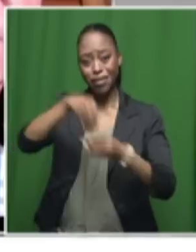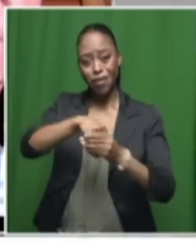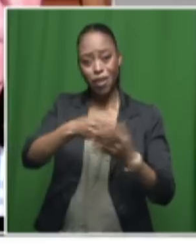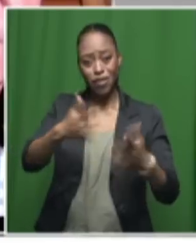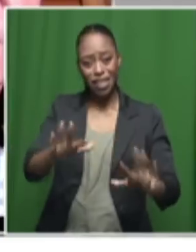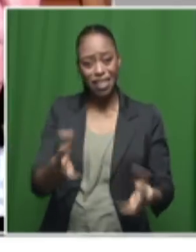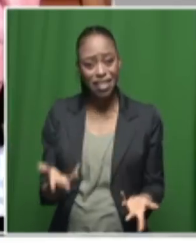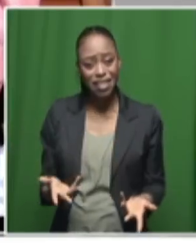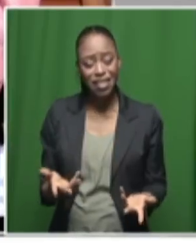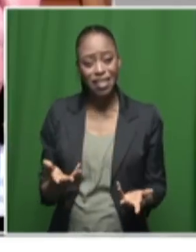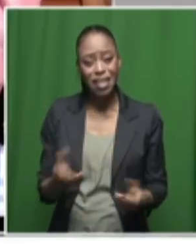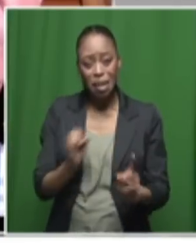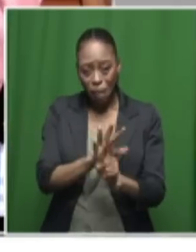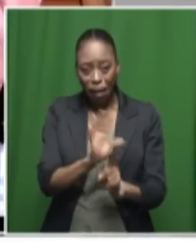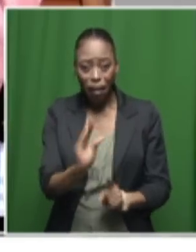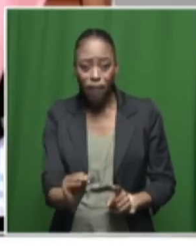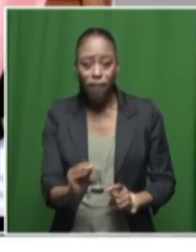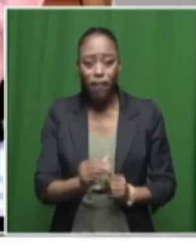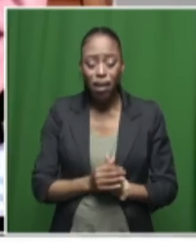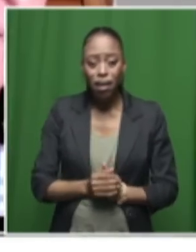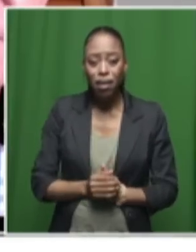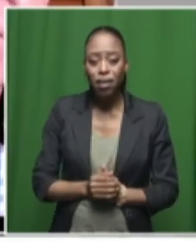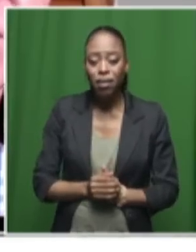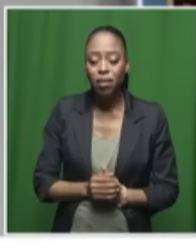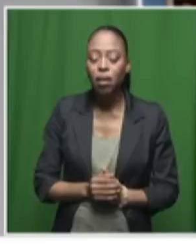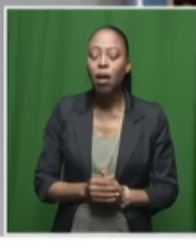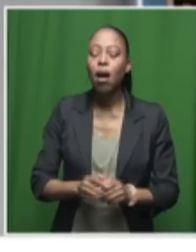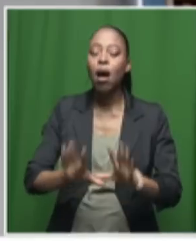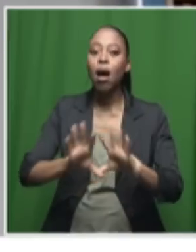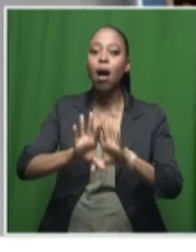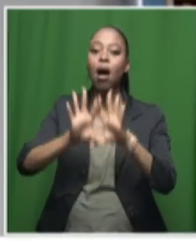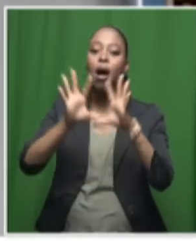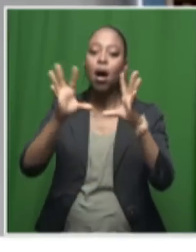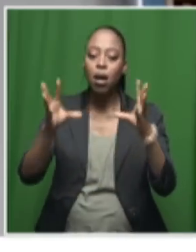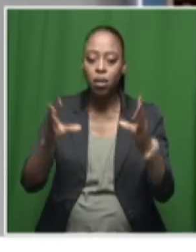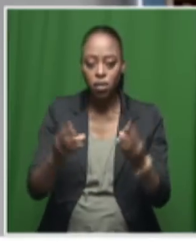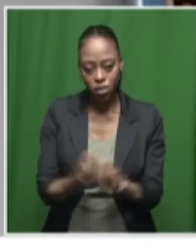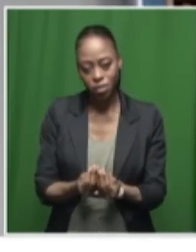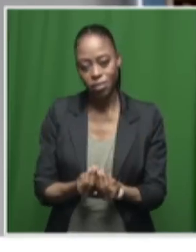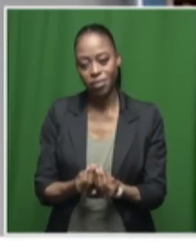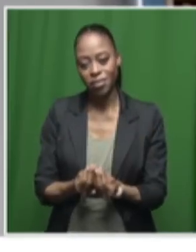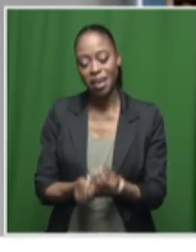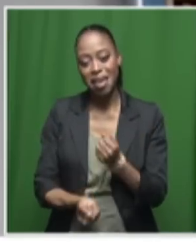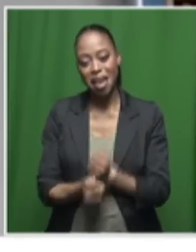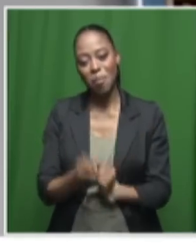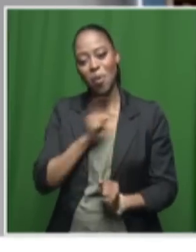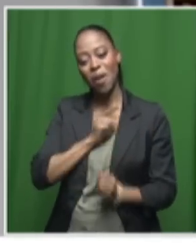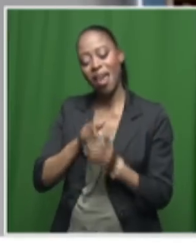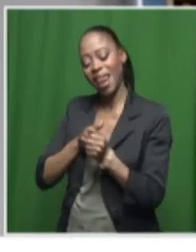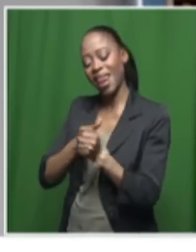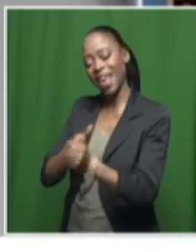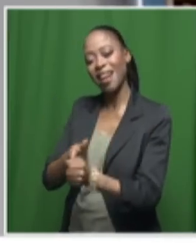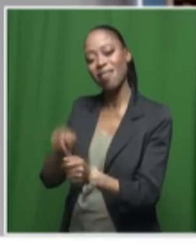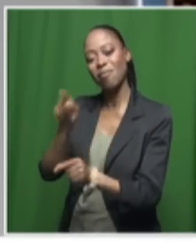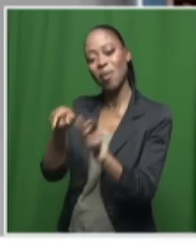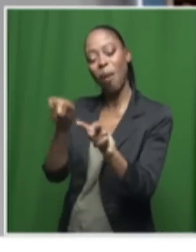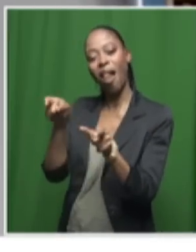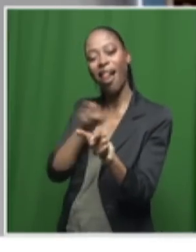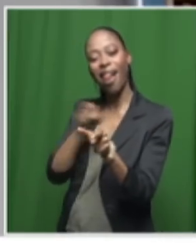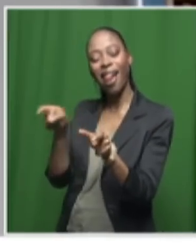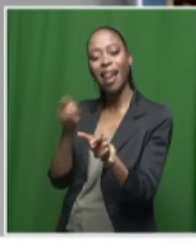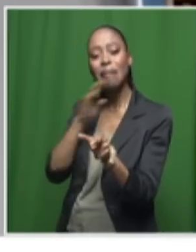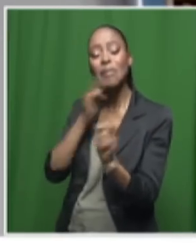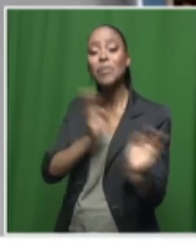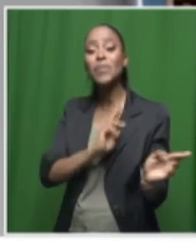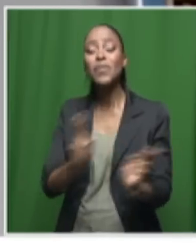also something that we need to look at. All of that has to do with leadership in the end. All of that has to do, are we actually